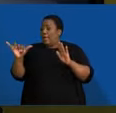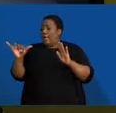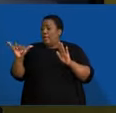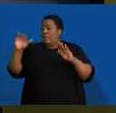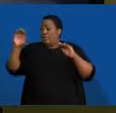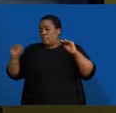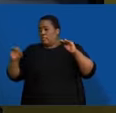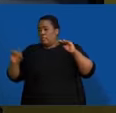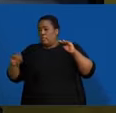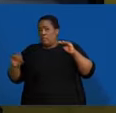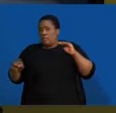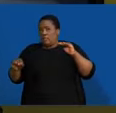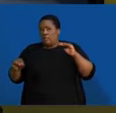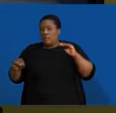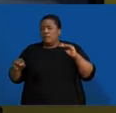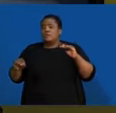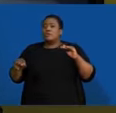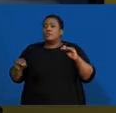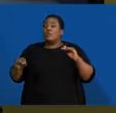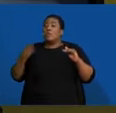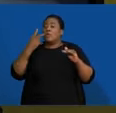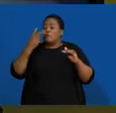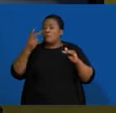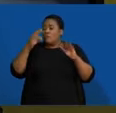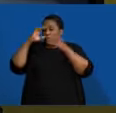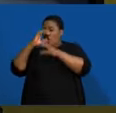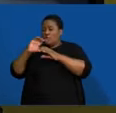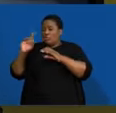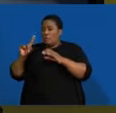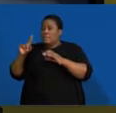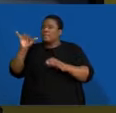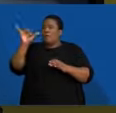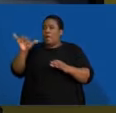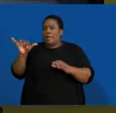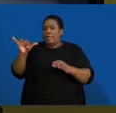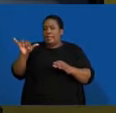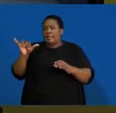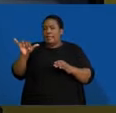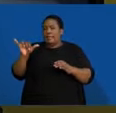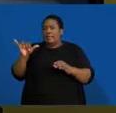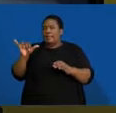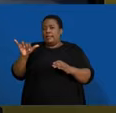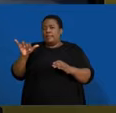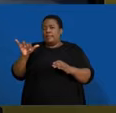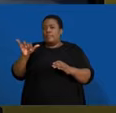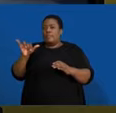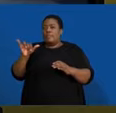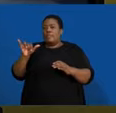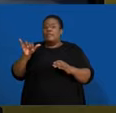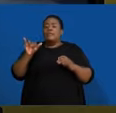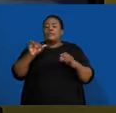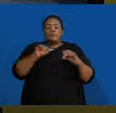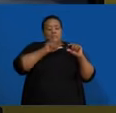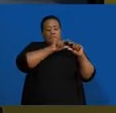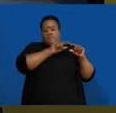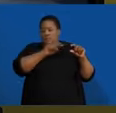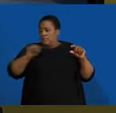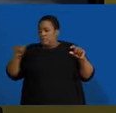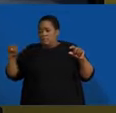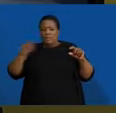Because a graph to increase or decrease, we look at the y value. For it to increase, it means as the x values